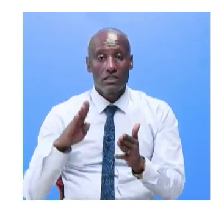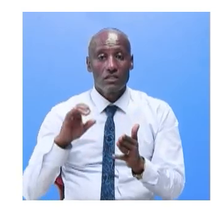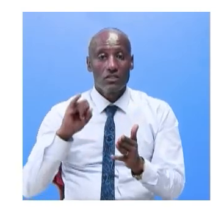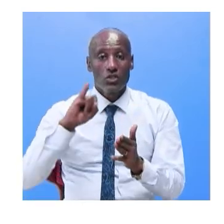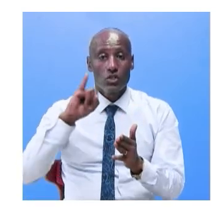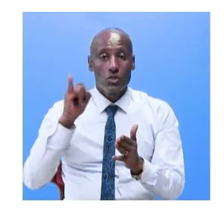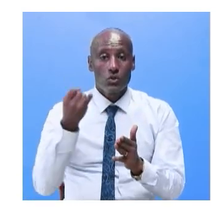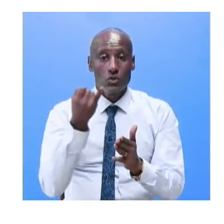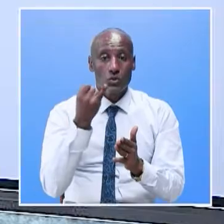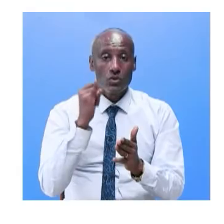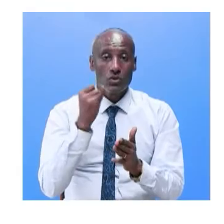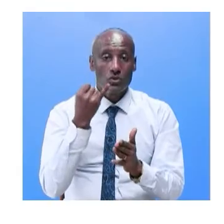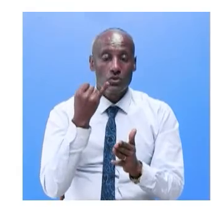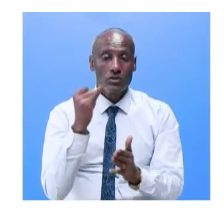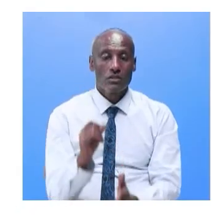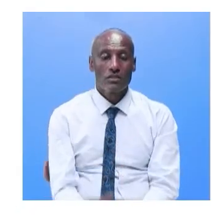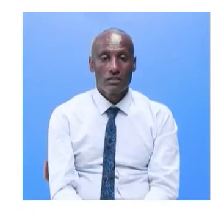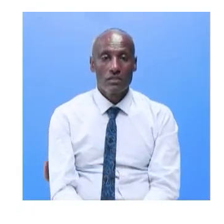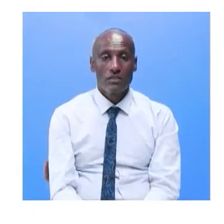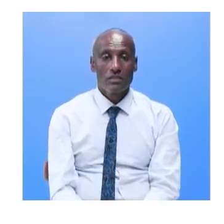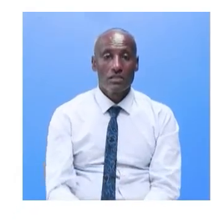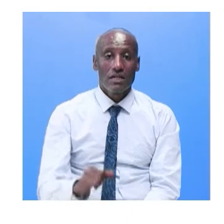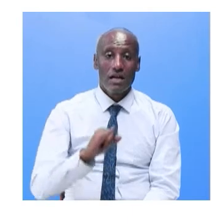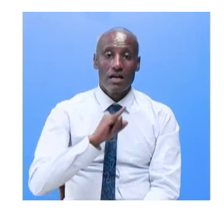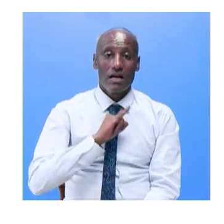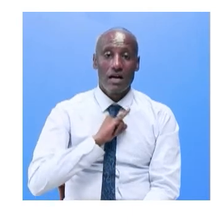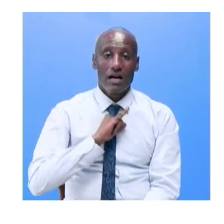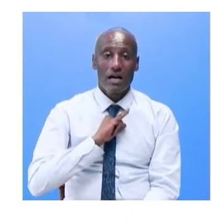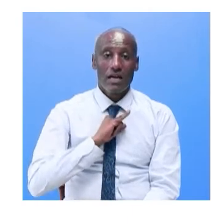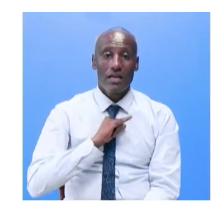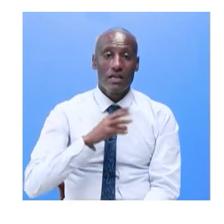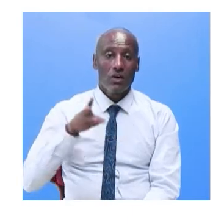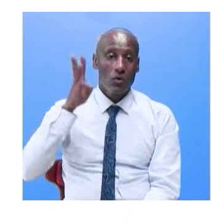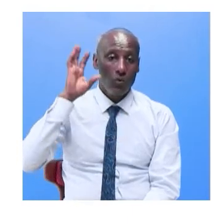Here is question number 2. I was